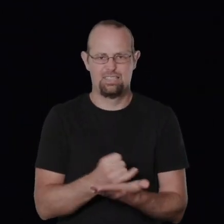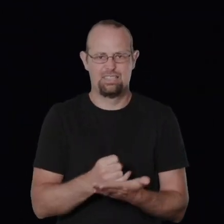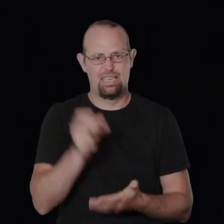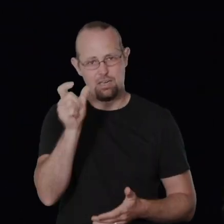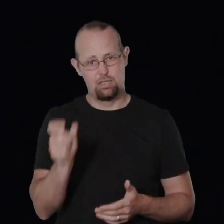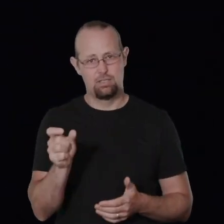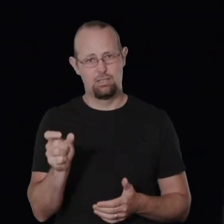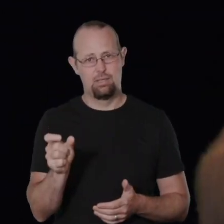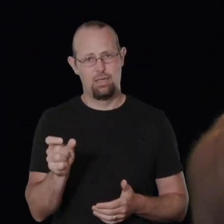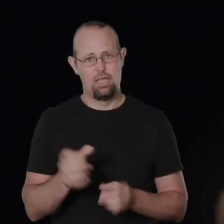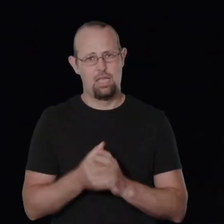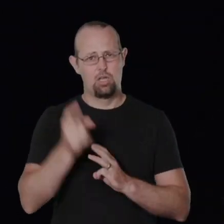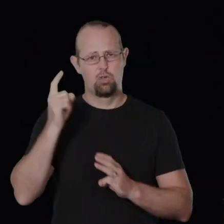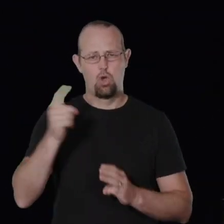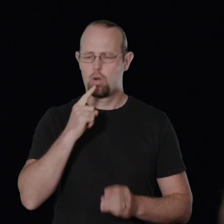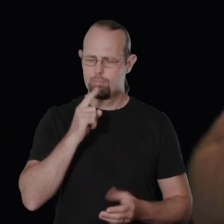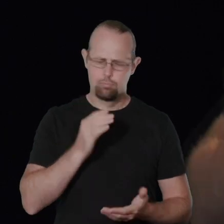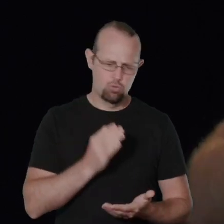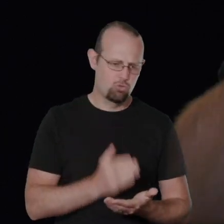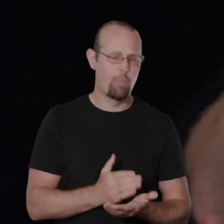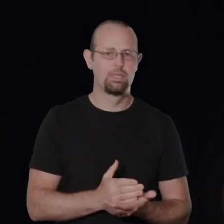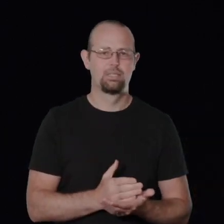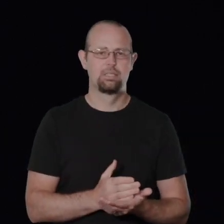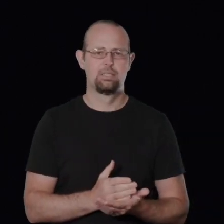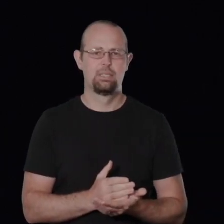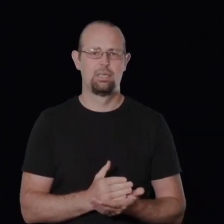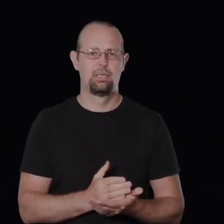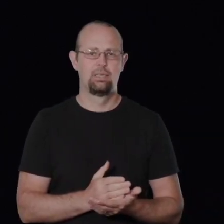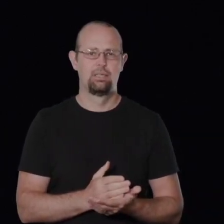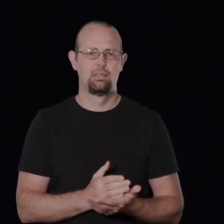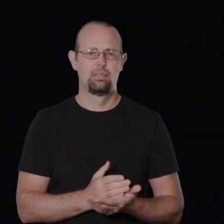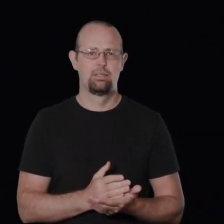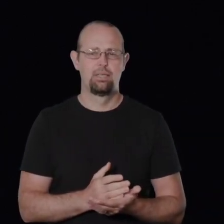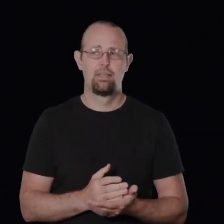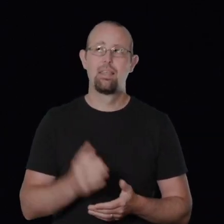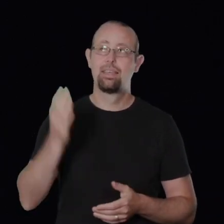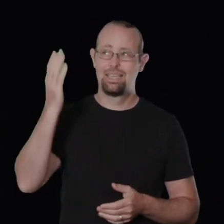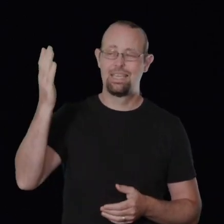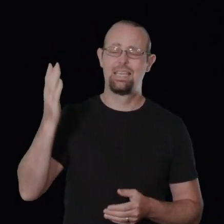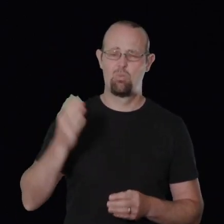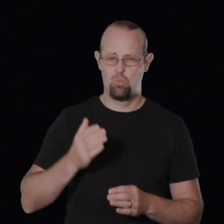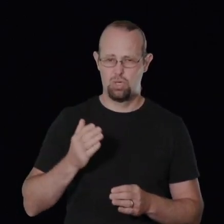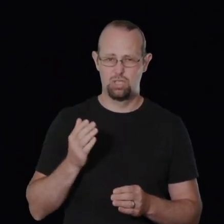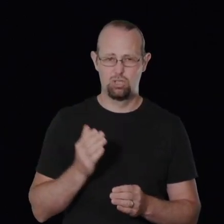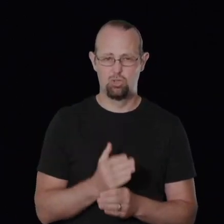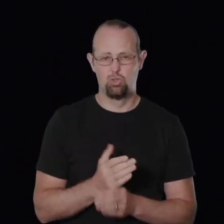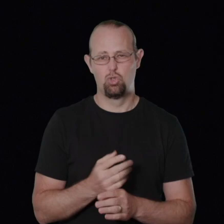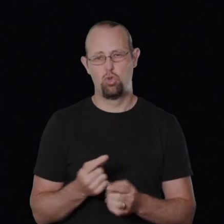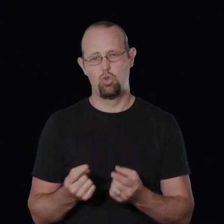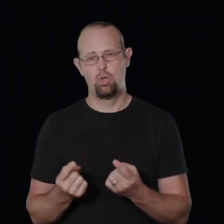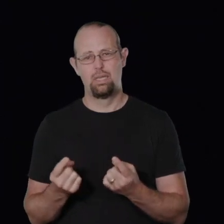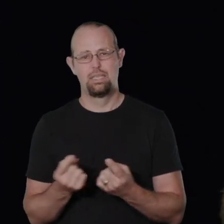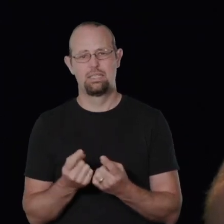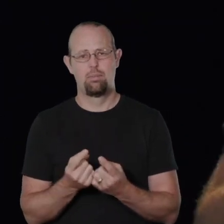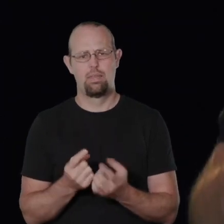world to save sinners. God promised the moment our human race went off track, God made